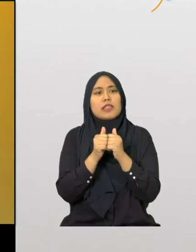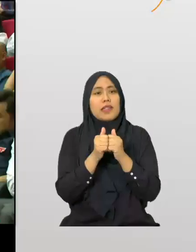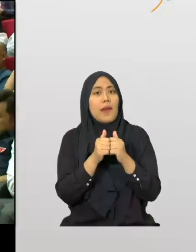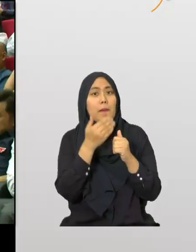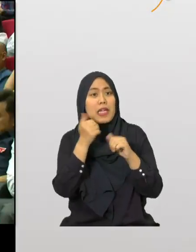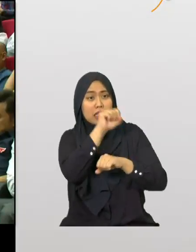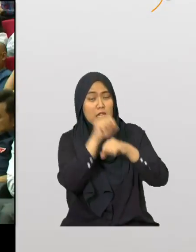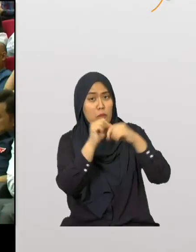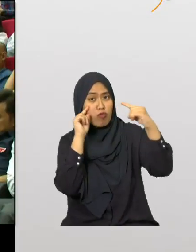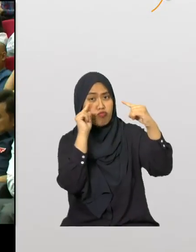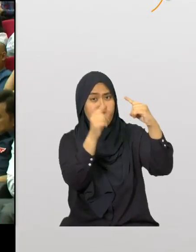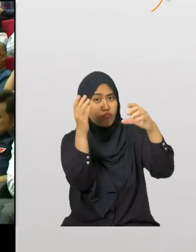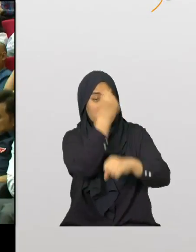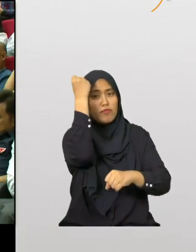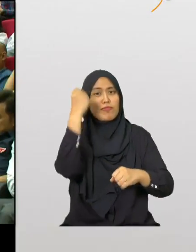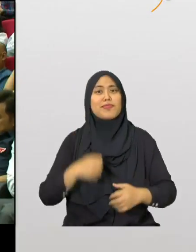ourselves.